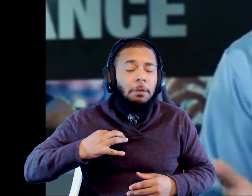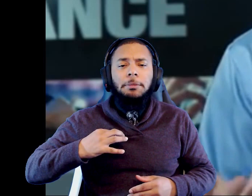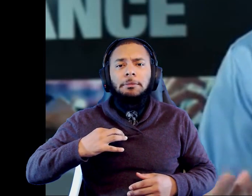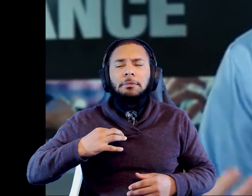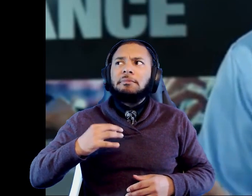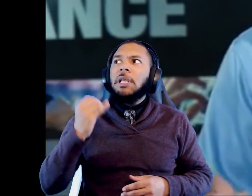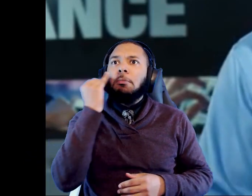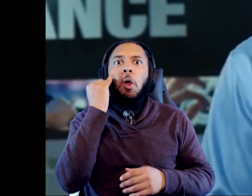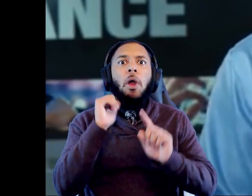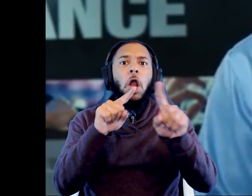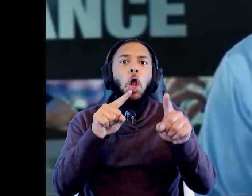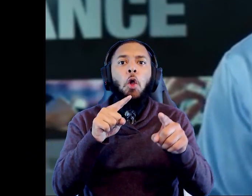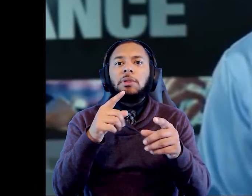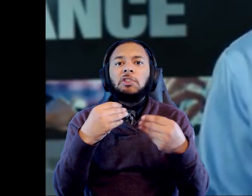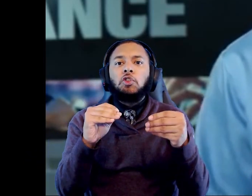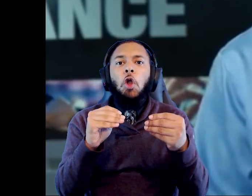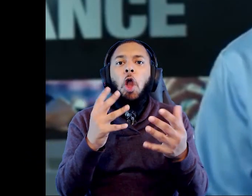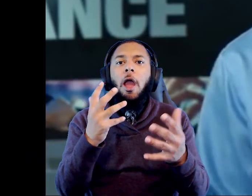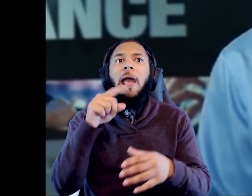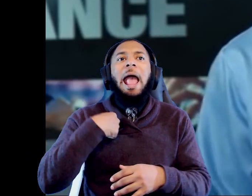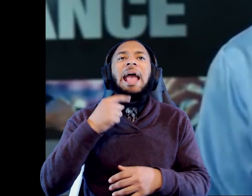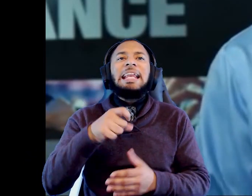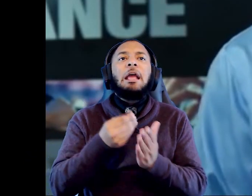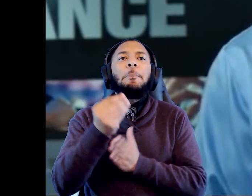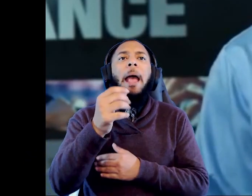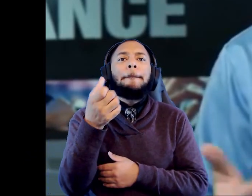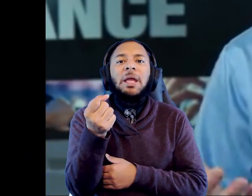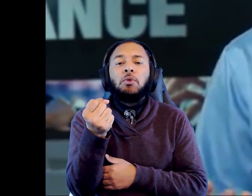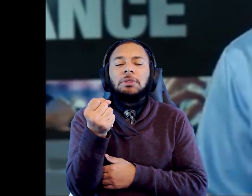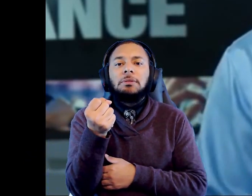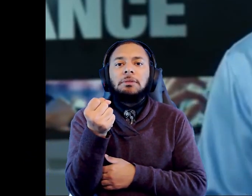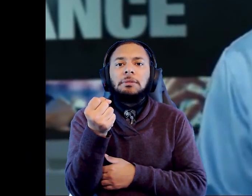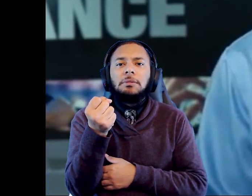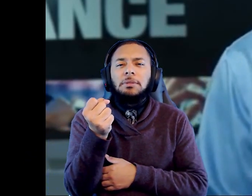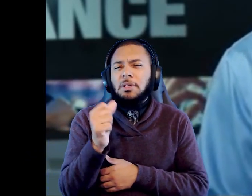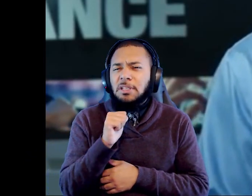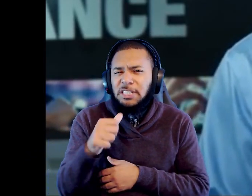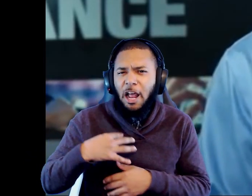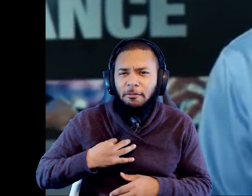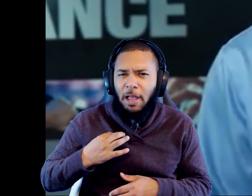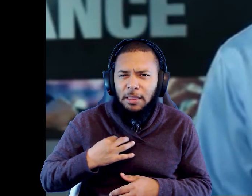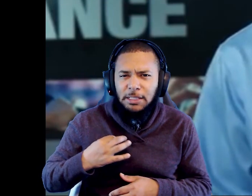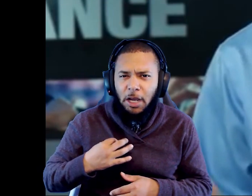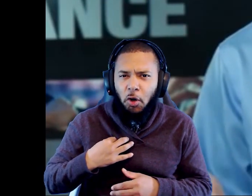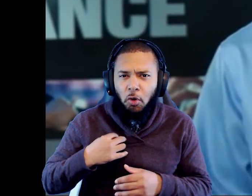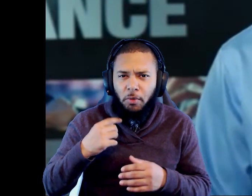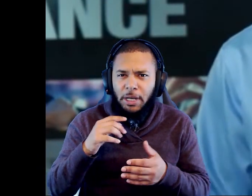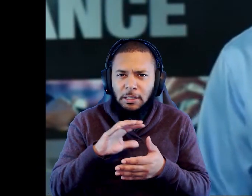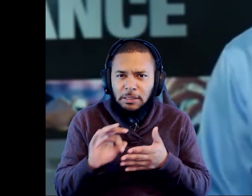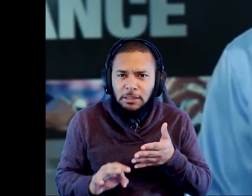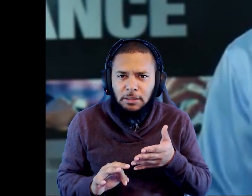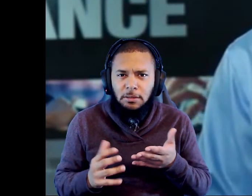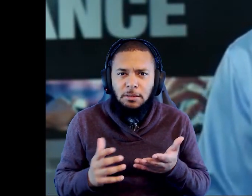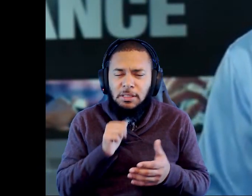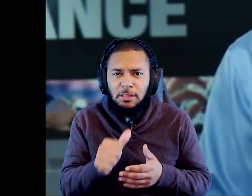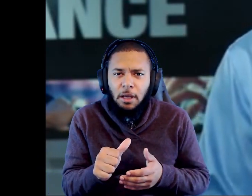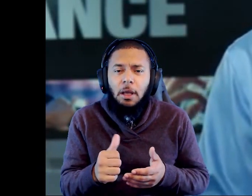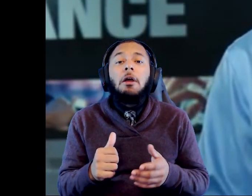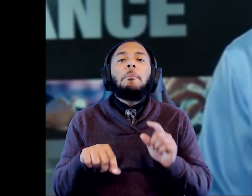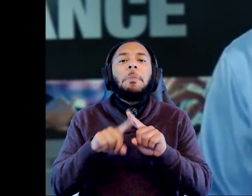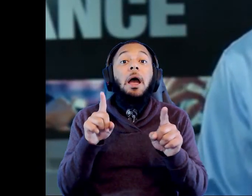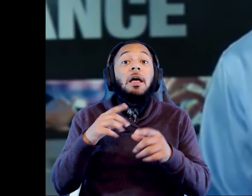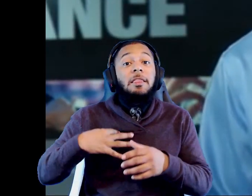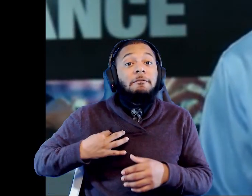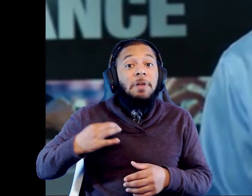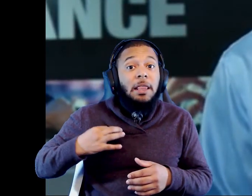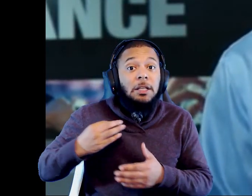and say, I have to buy milk, I need milk, and you may say, well, that's not really a voluntary decision. Well, it could be a voluntary decision based off